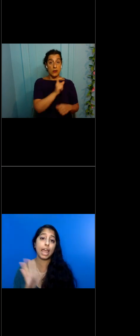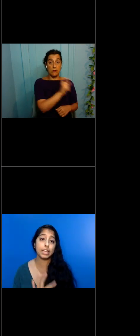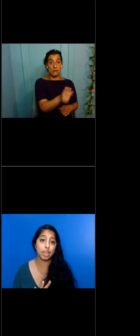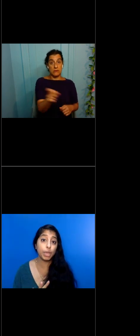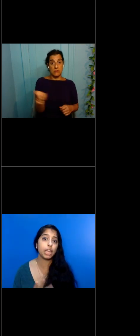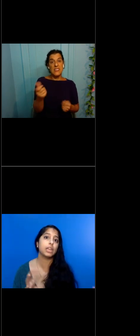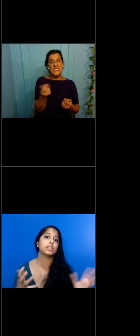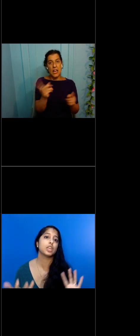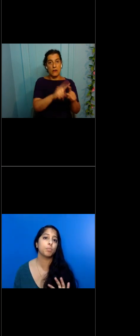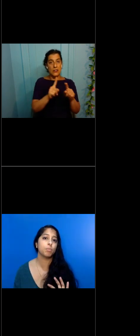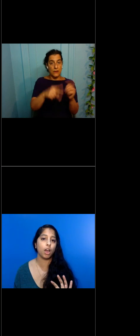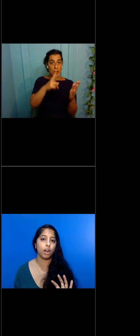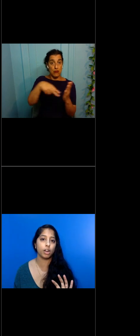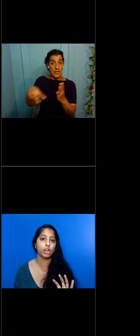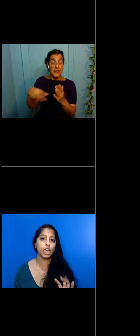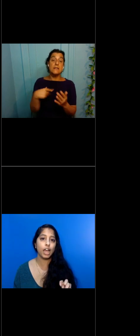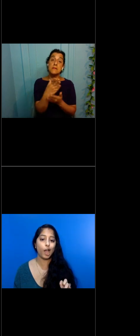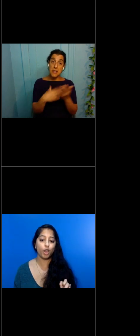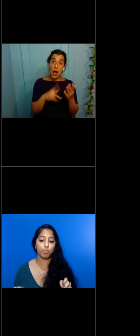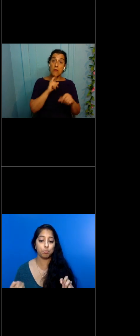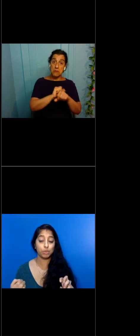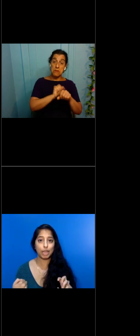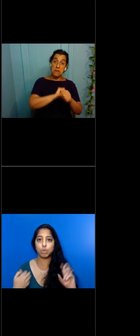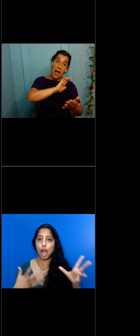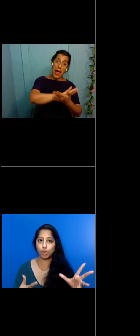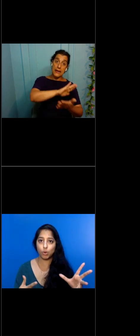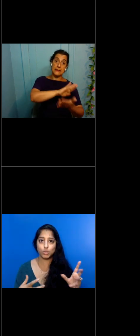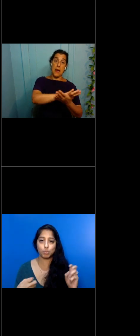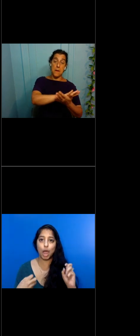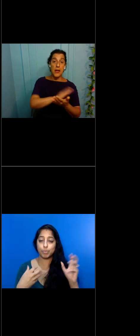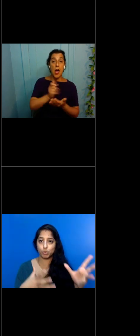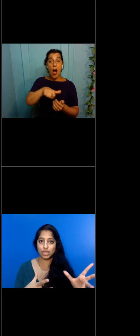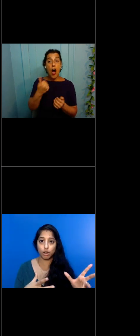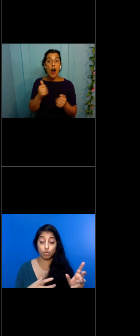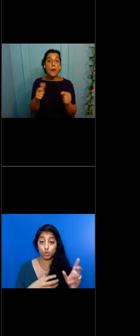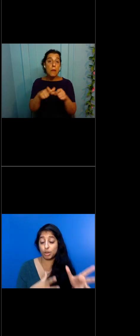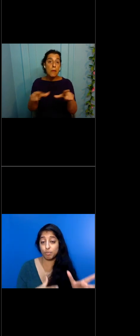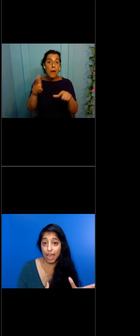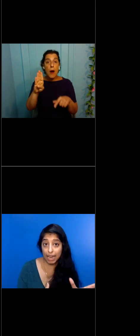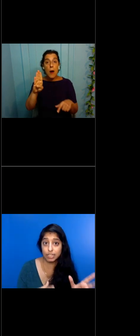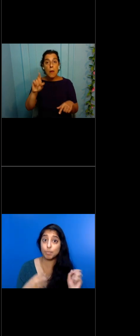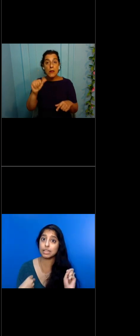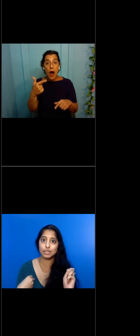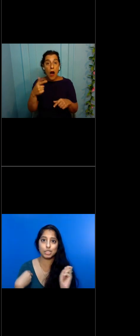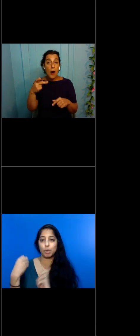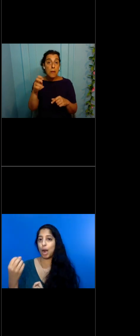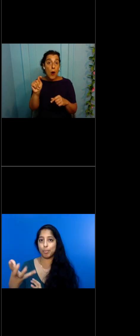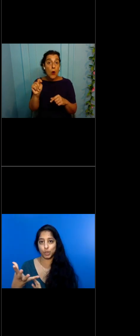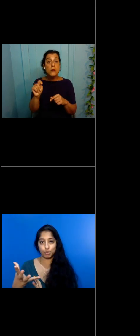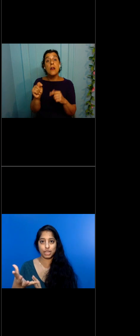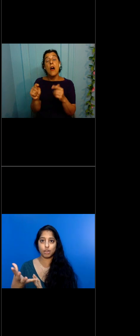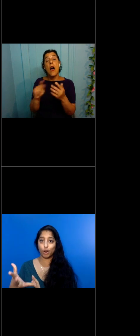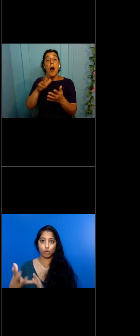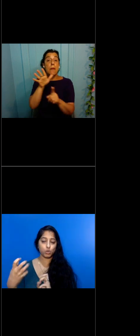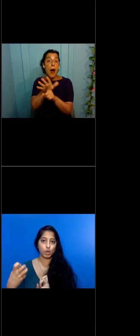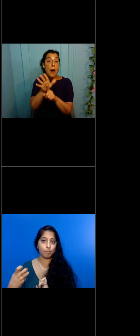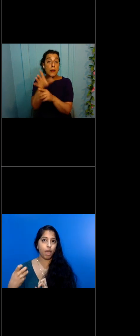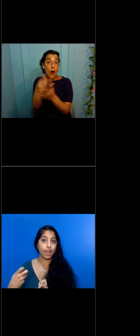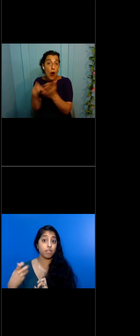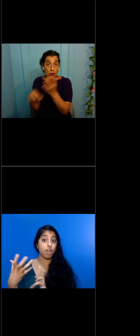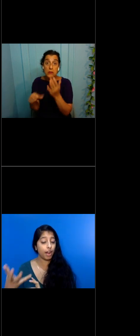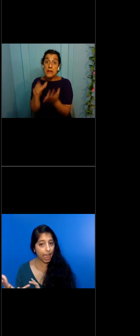Some are academic and some are like blog posts or popular press articles written by academics, and some are popular press